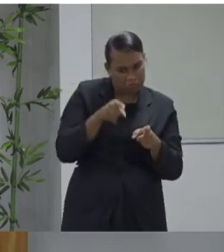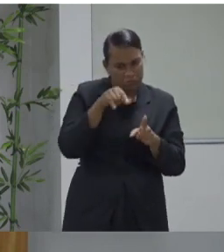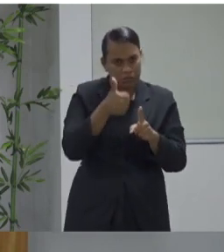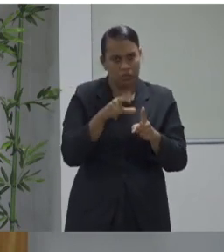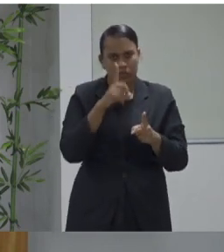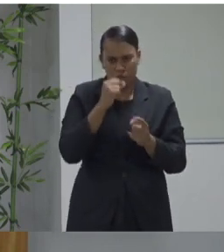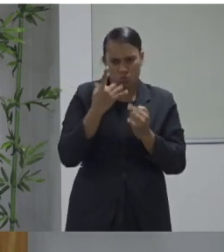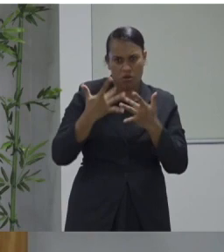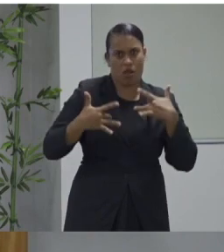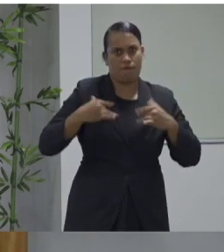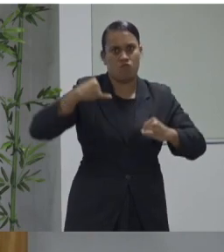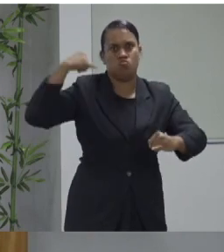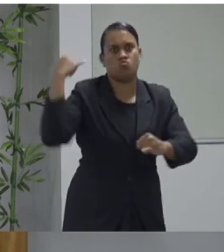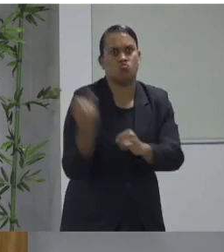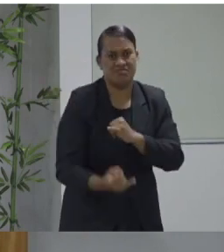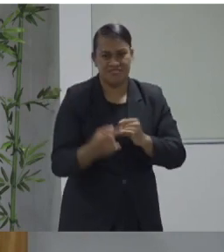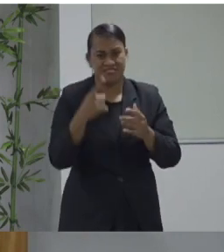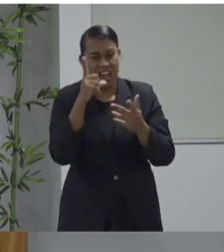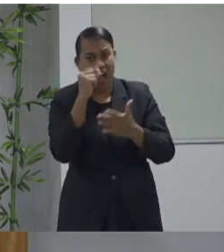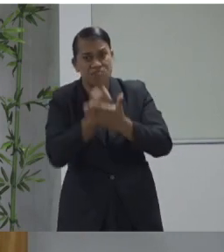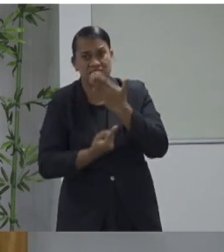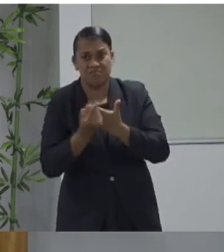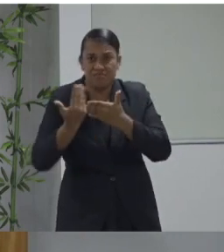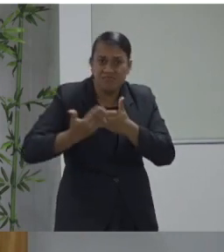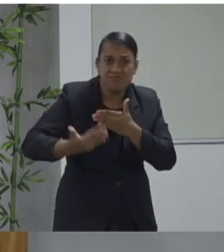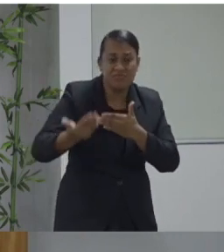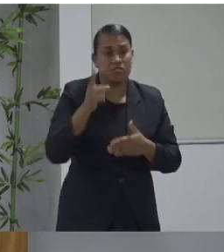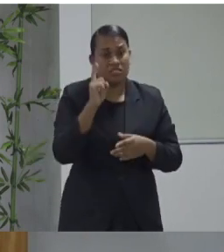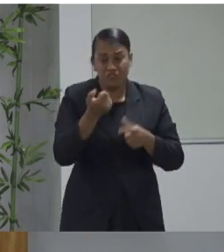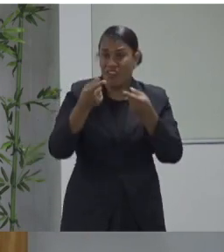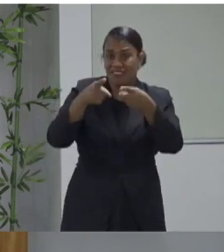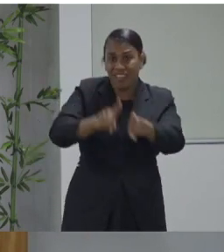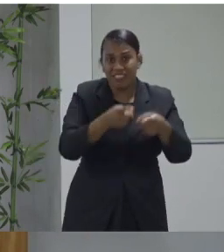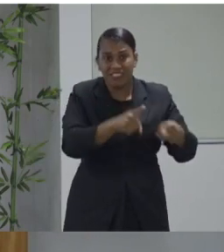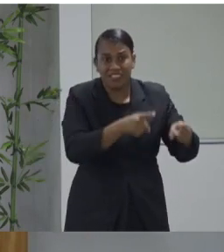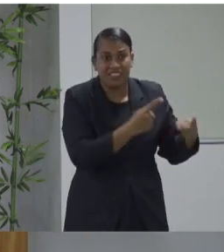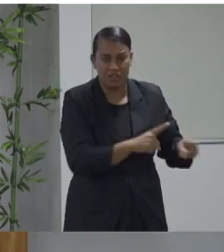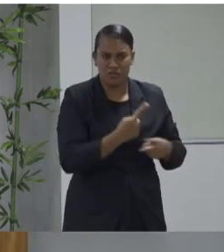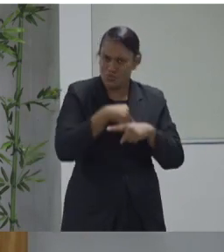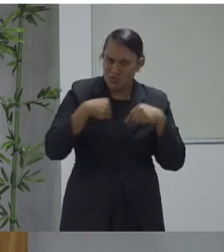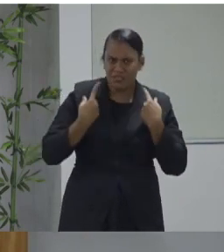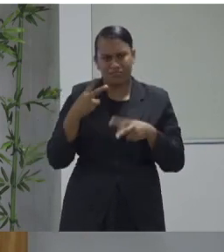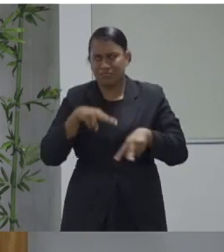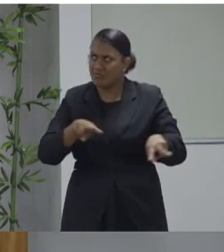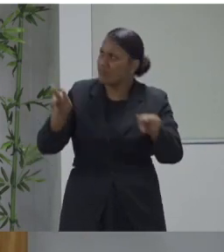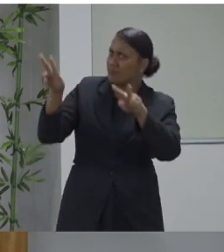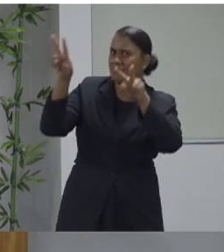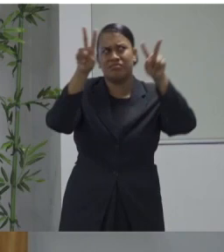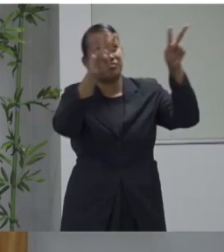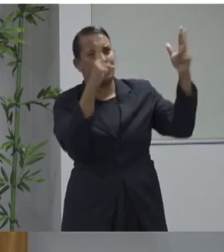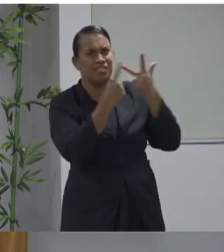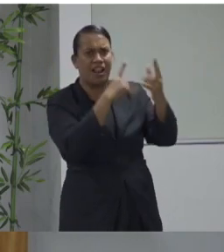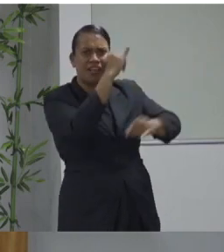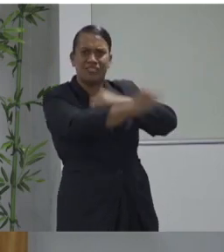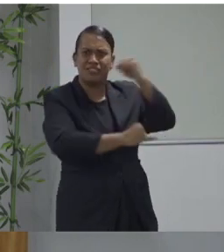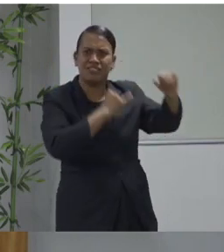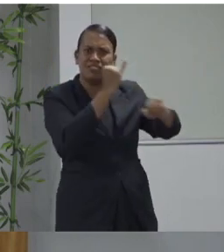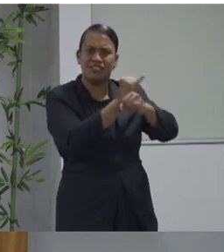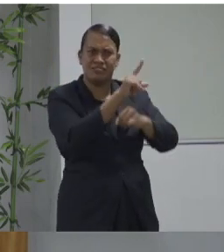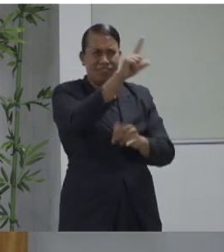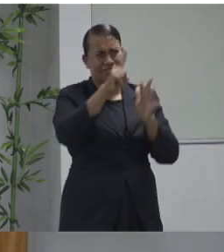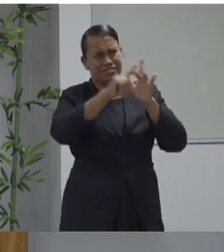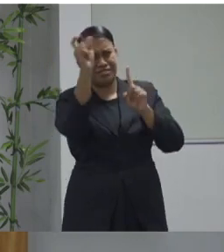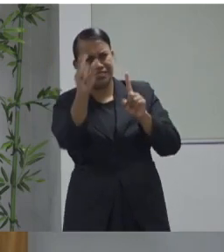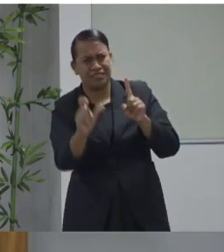percentage of severe cases and deaths rivaling or even exceeding that we've seen in Italy and Spain.